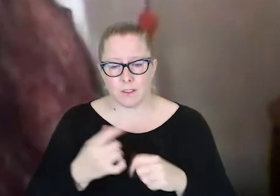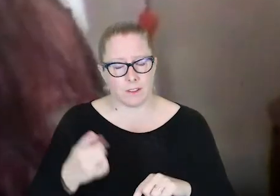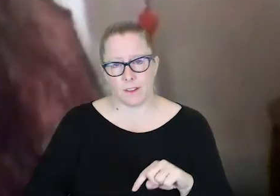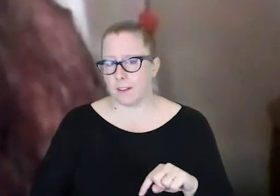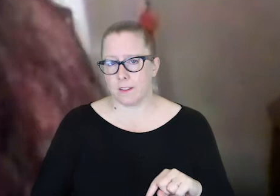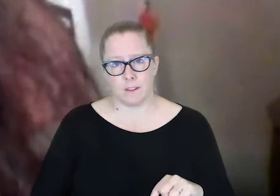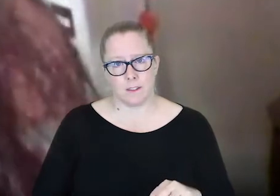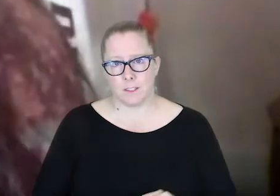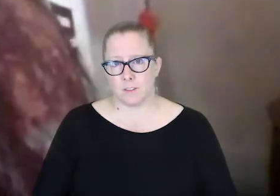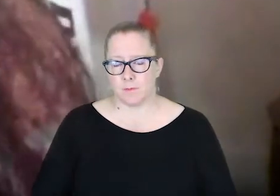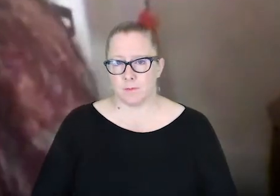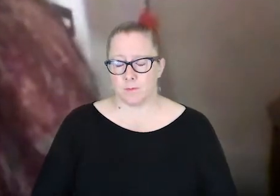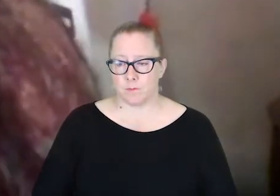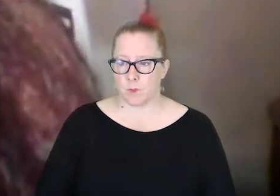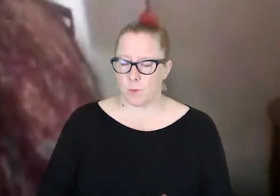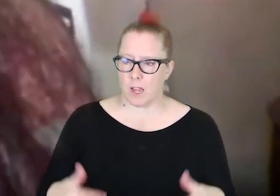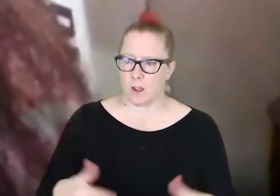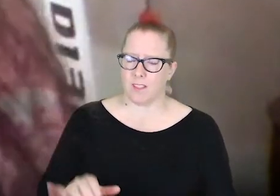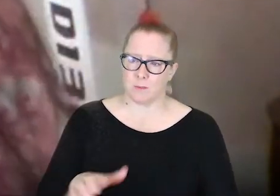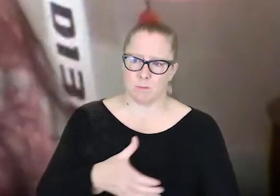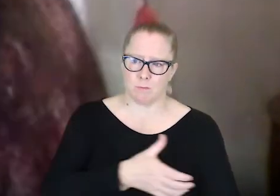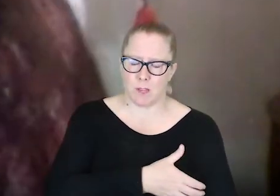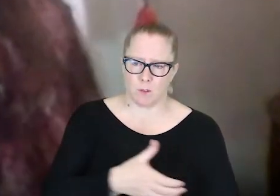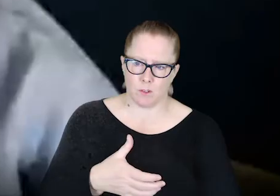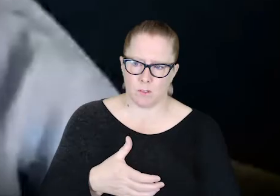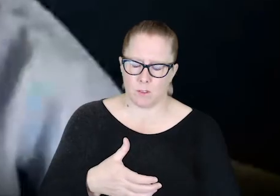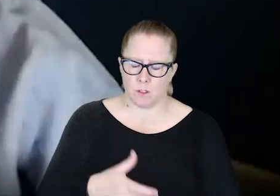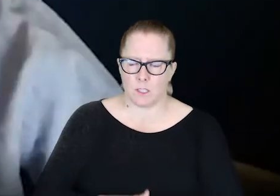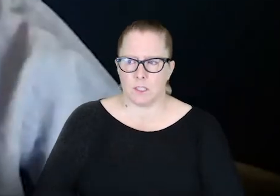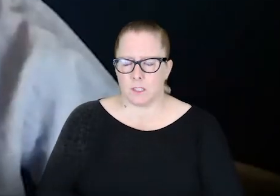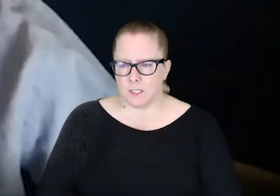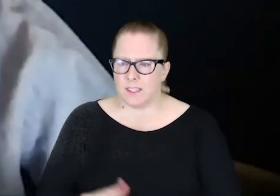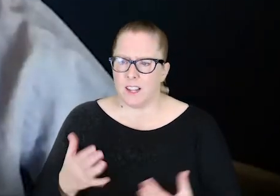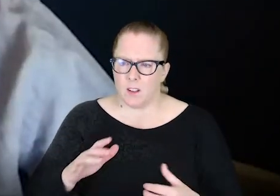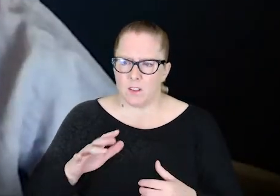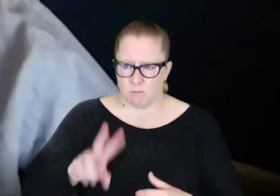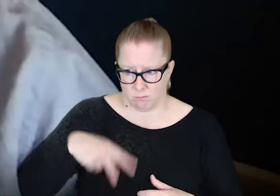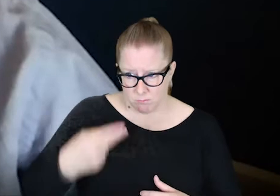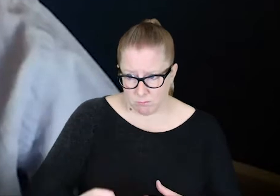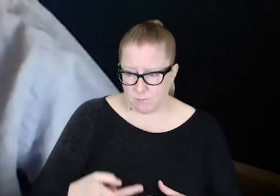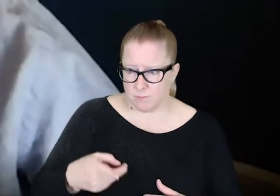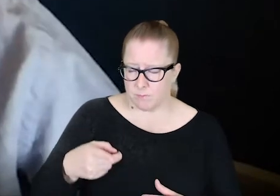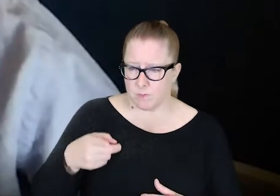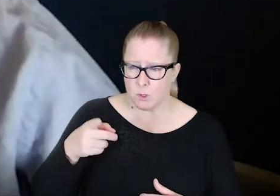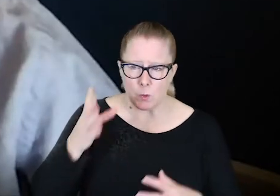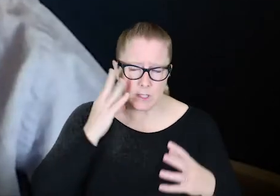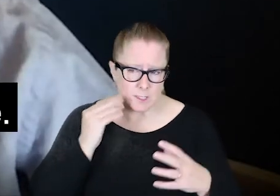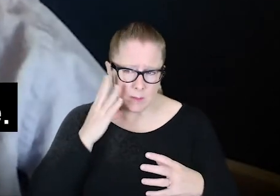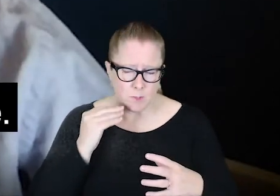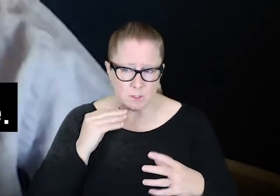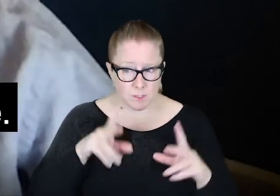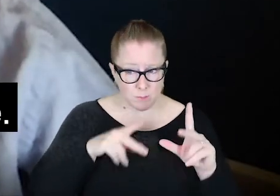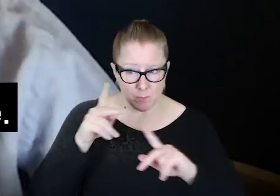they can share those kind of experiences with other people. That's incredibly powerful. Let's talk a little